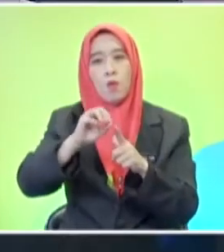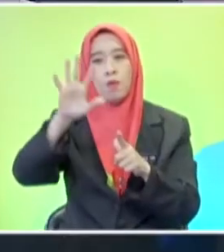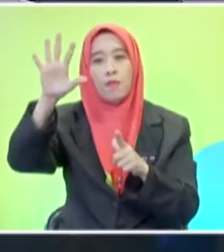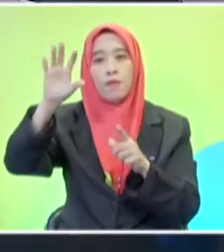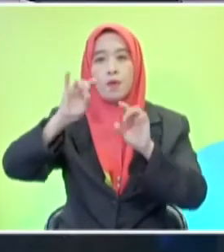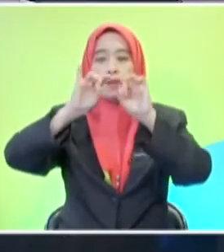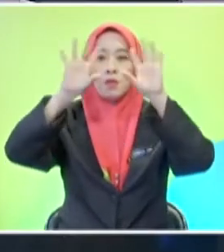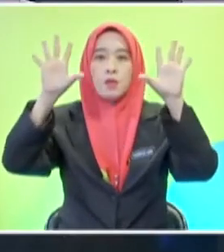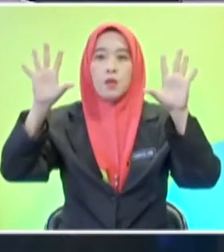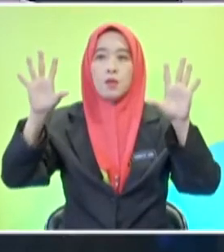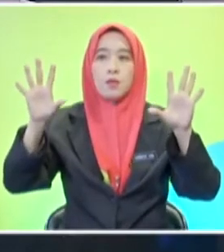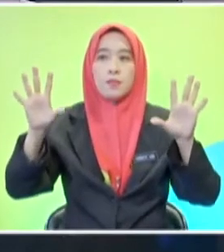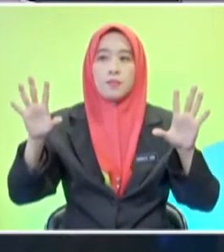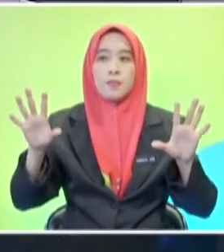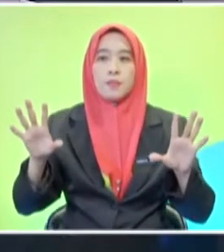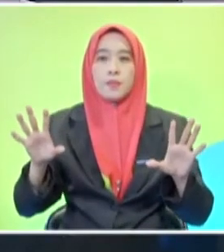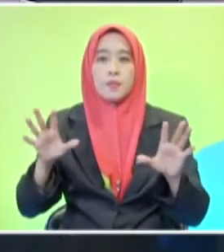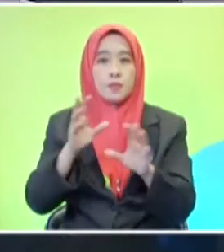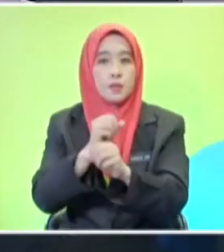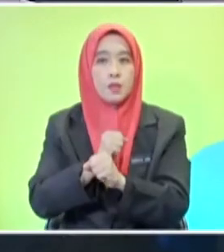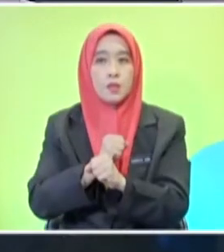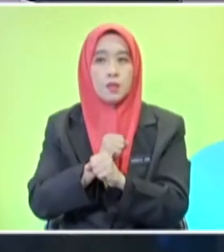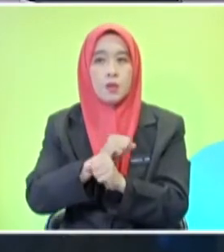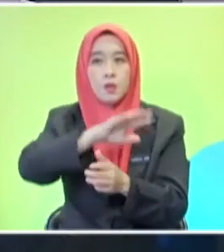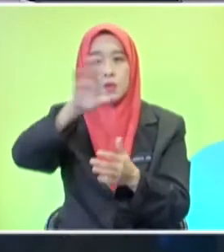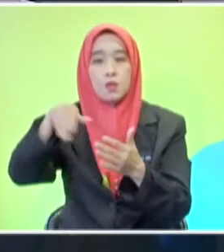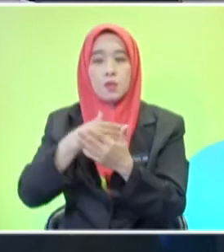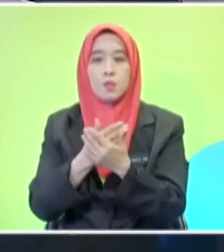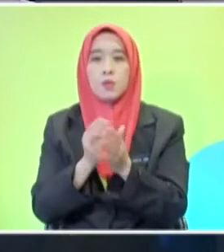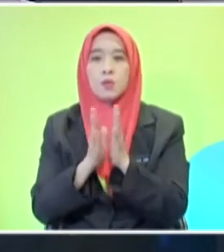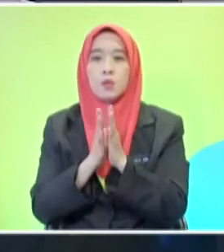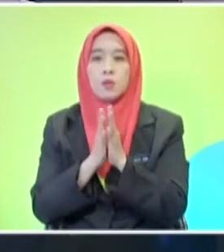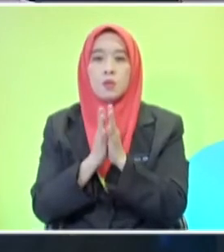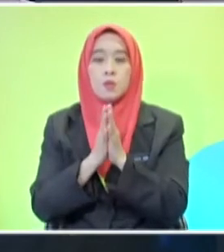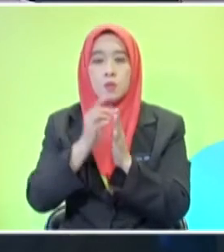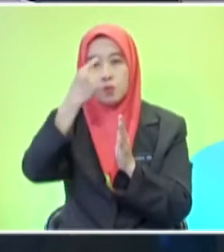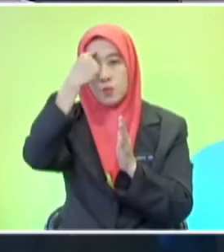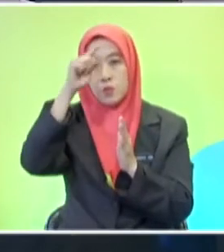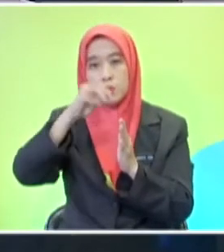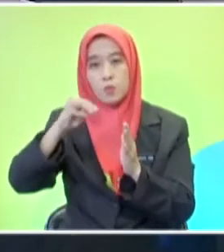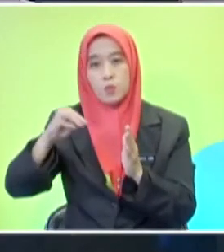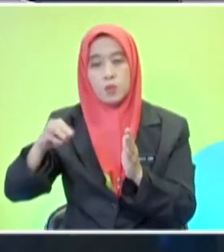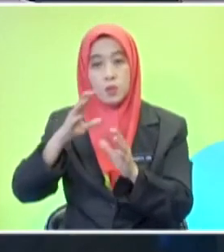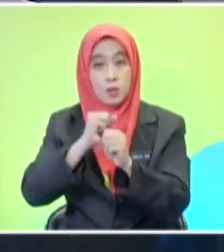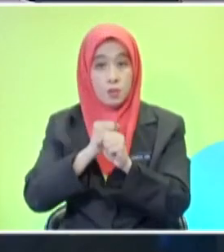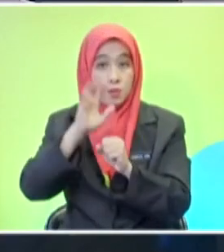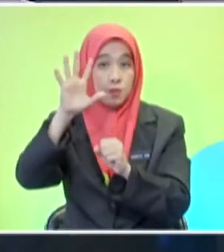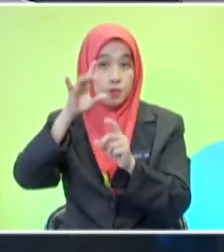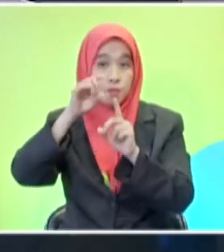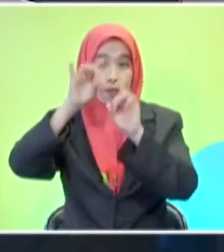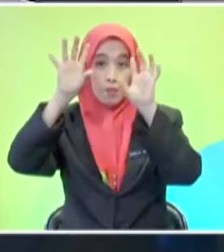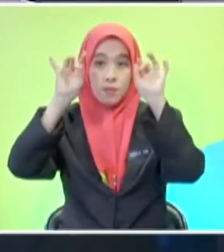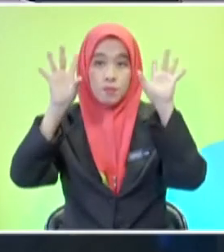stars. Wow, Mr. Q has rounded it up to 5 stars. Congratulations, everyone. A little bit of a clap for yourself. All right,